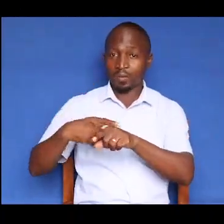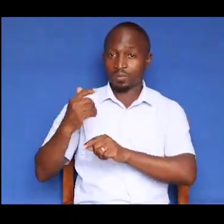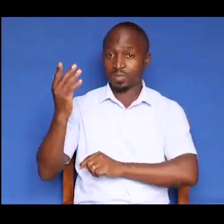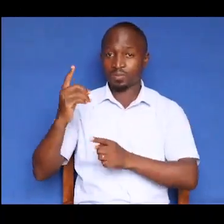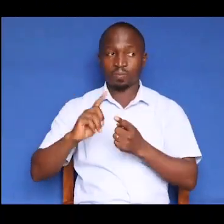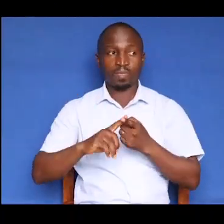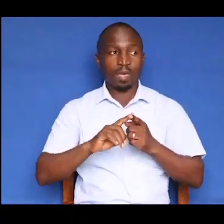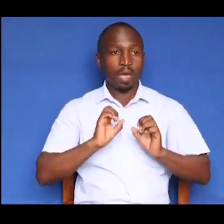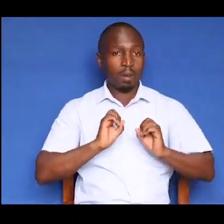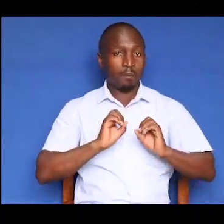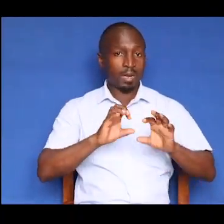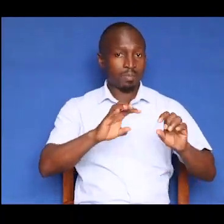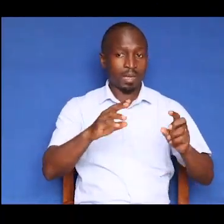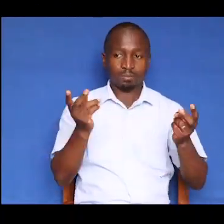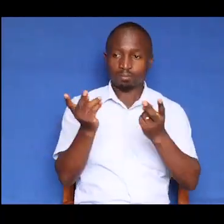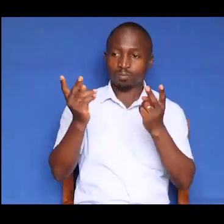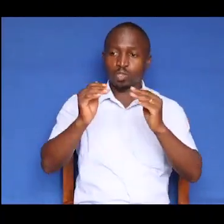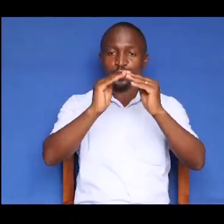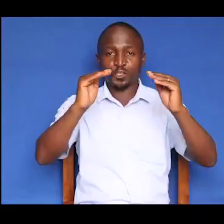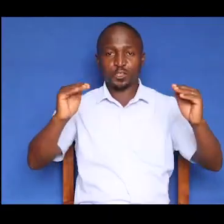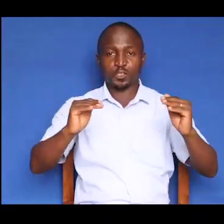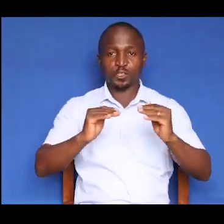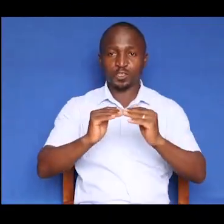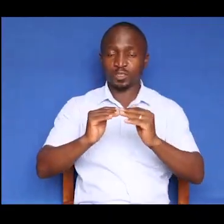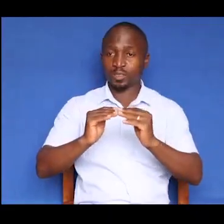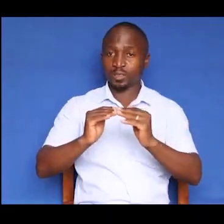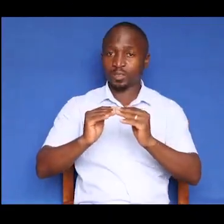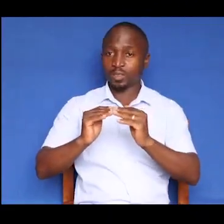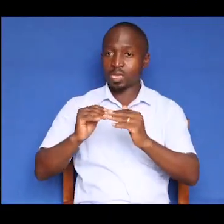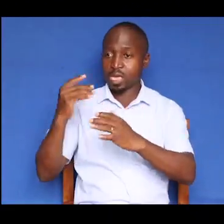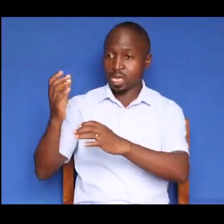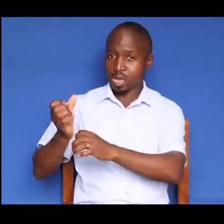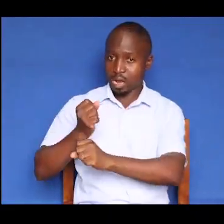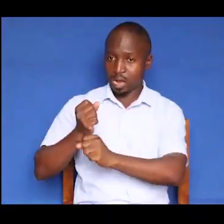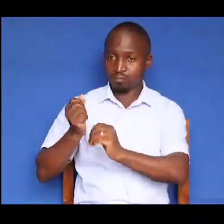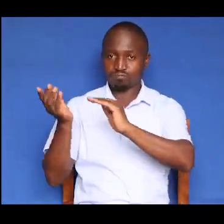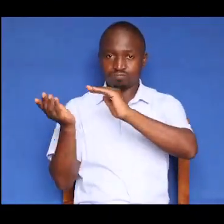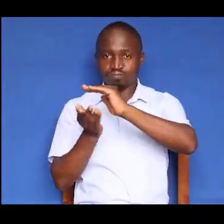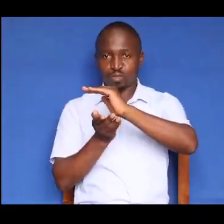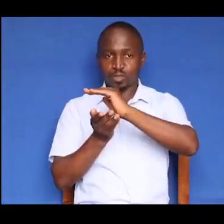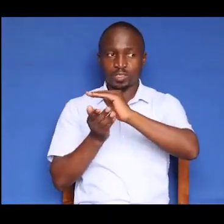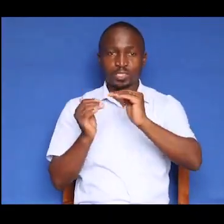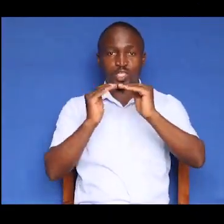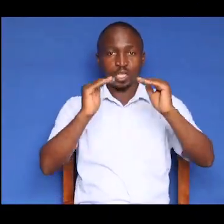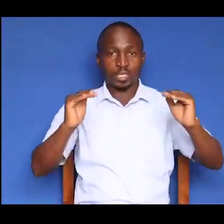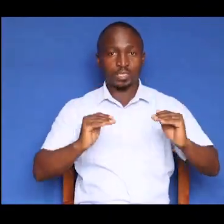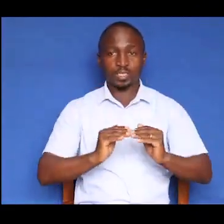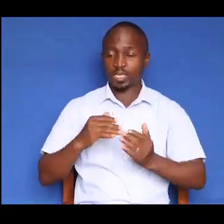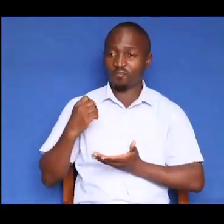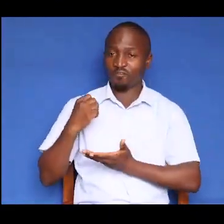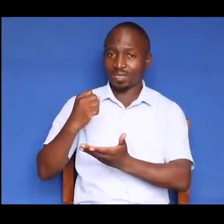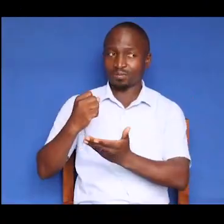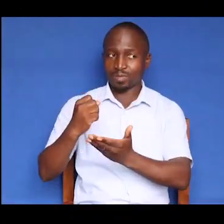the multiplier equal to change in income over change in investment. Multiplier 5